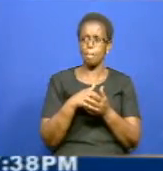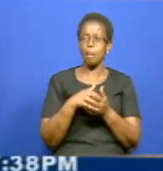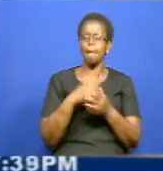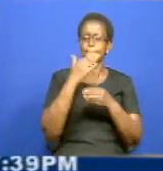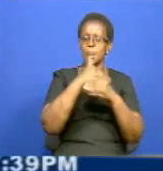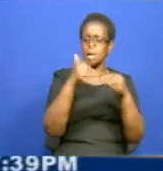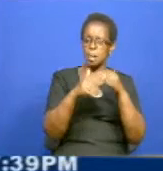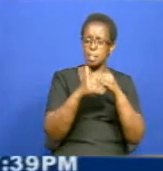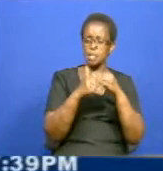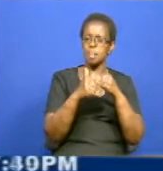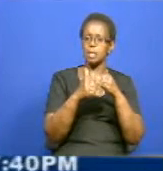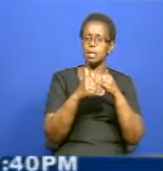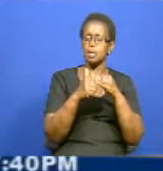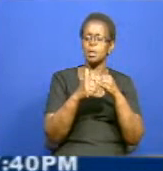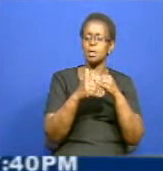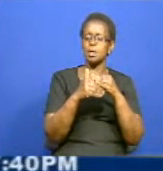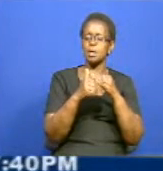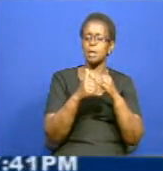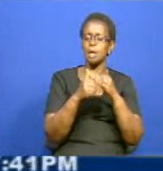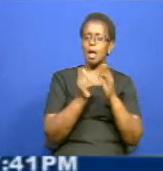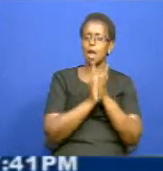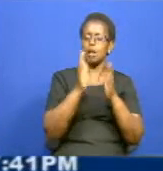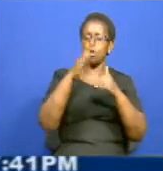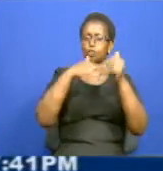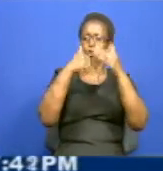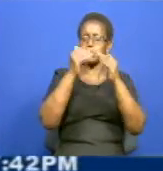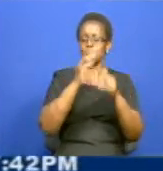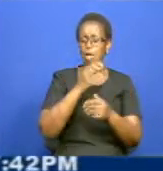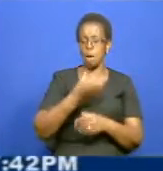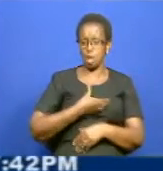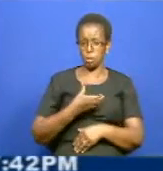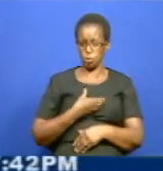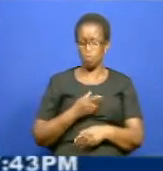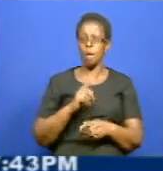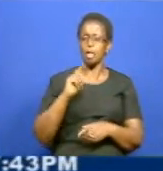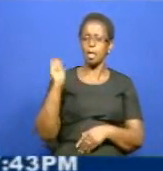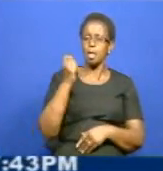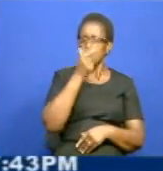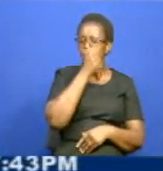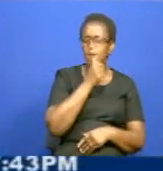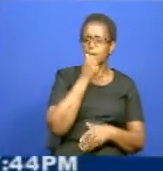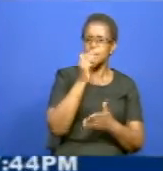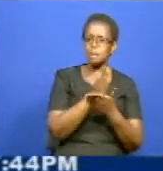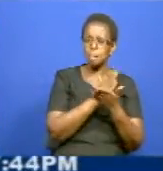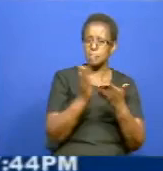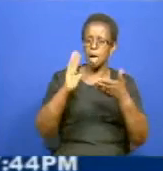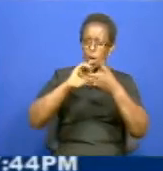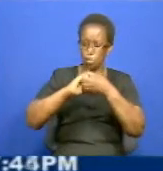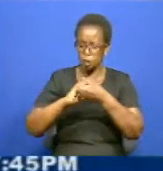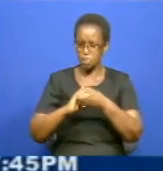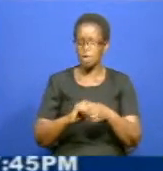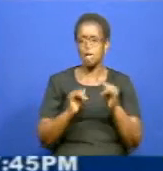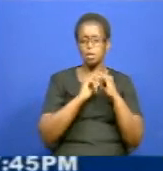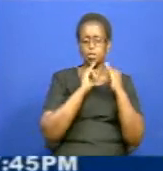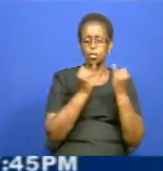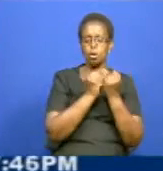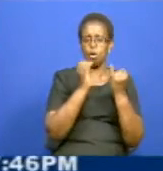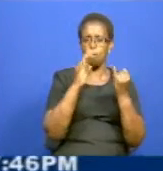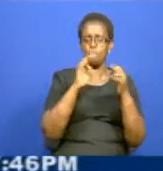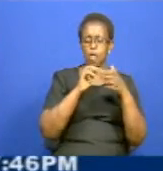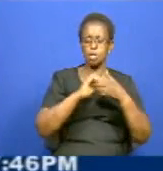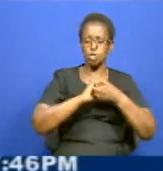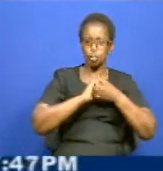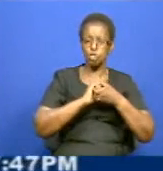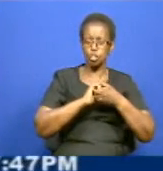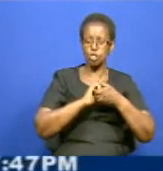Council, Architectural Association of Kenya, Kenya Private Sector Alliance, Institute of Engineers of Kenya, Institute of Construction